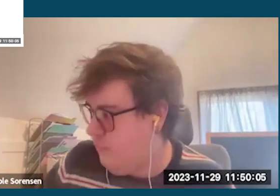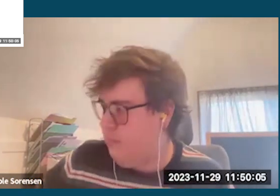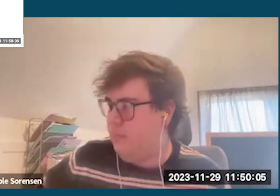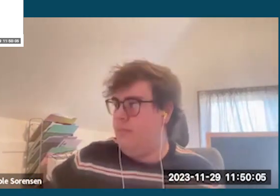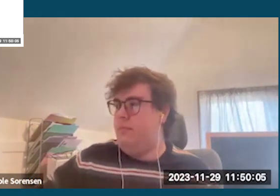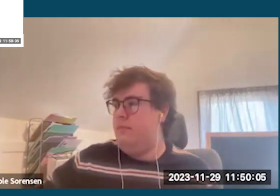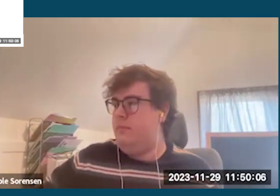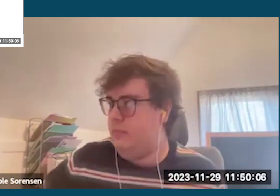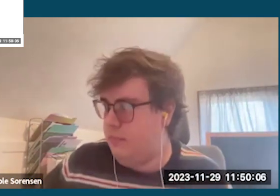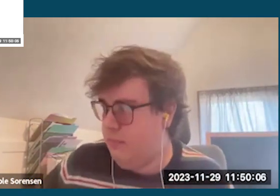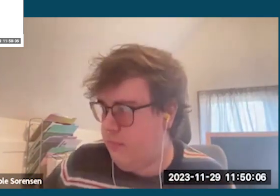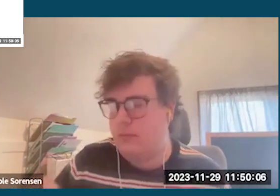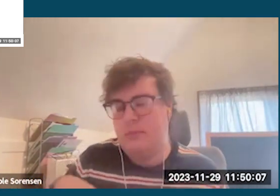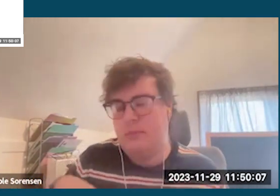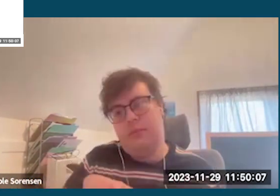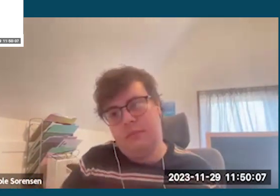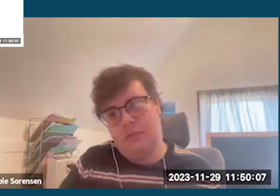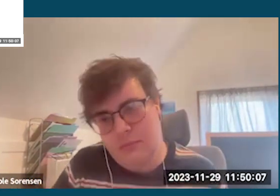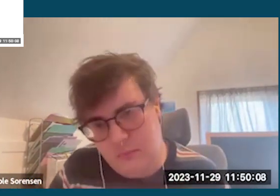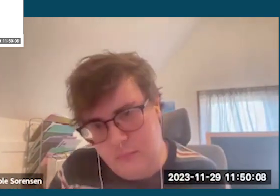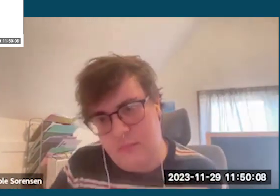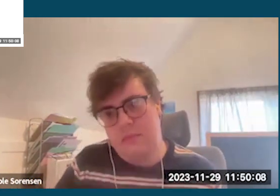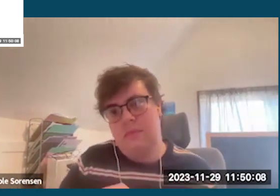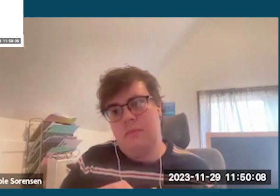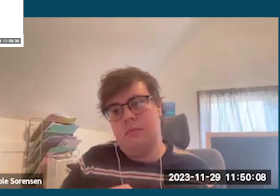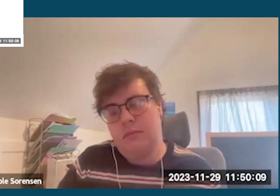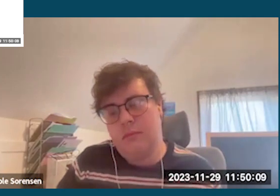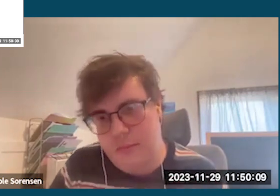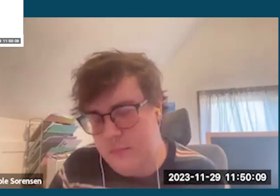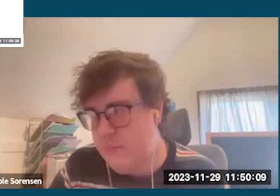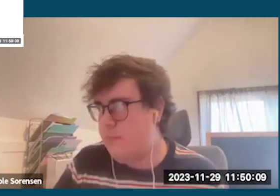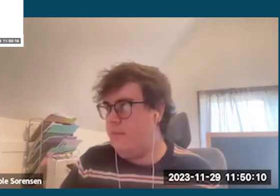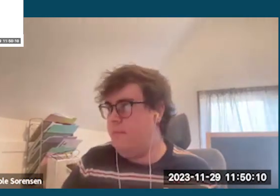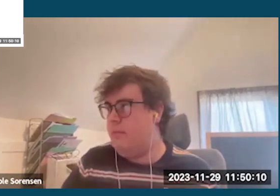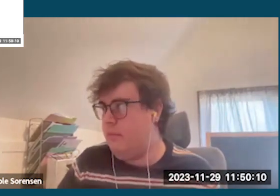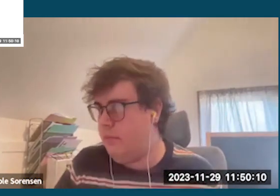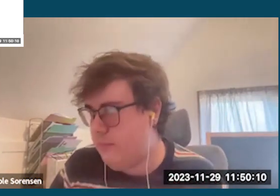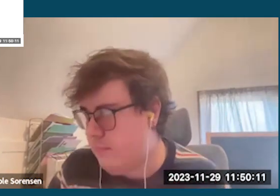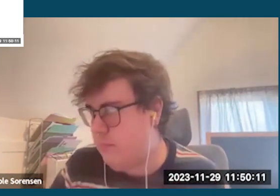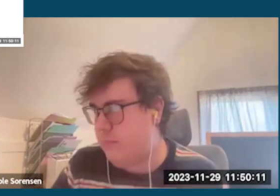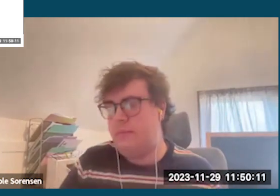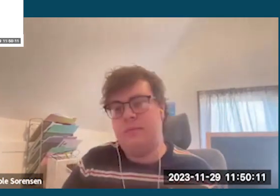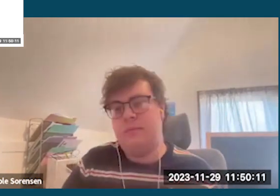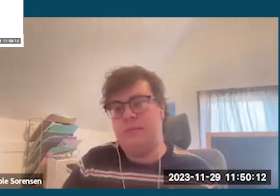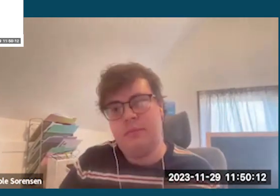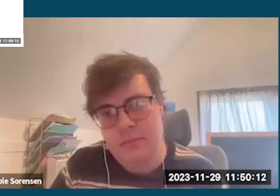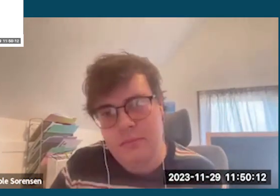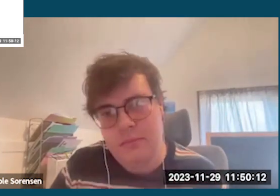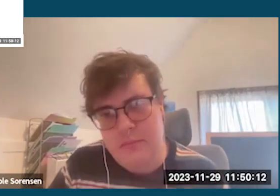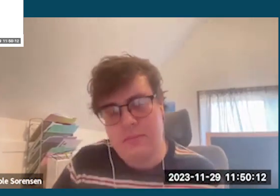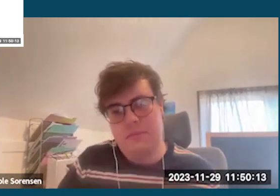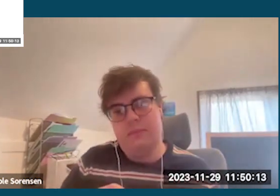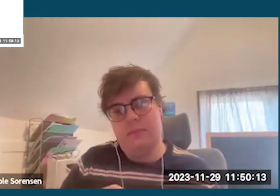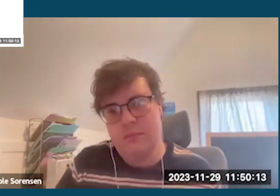worst healthcare experiences as a developmentally disabled person was trying to access gender-affirming surgery.